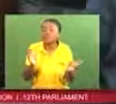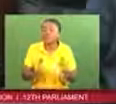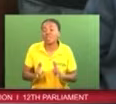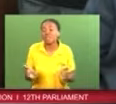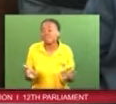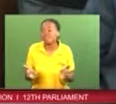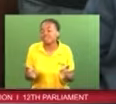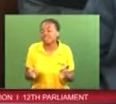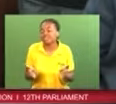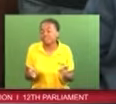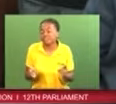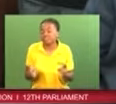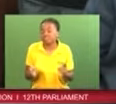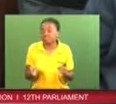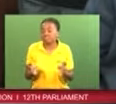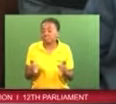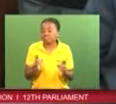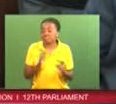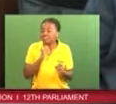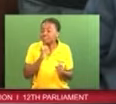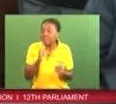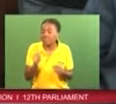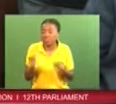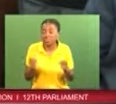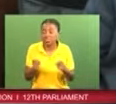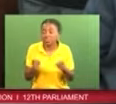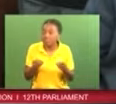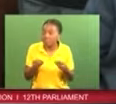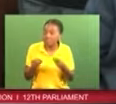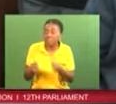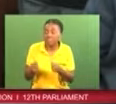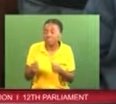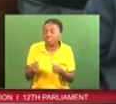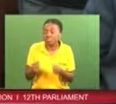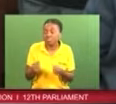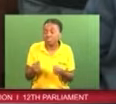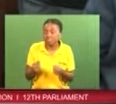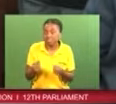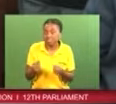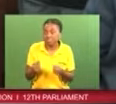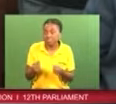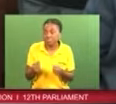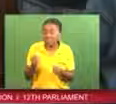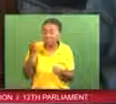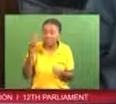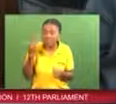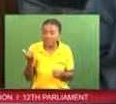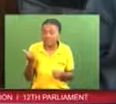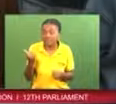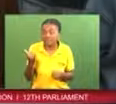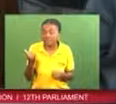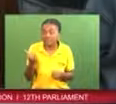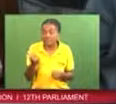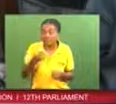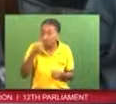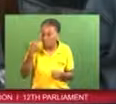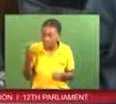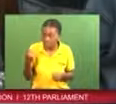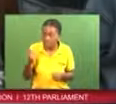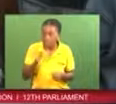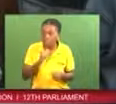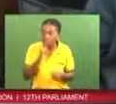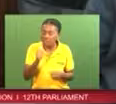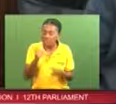that didn't run as smoothly as they could, because everybody is not as able to work from